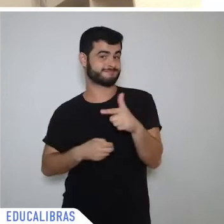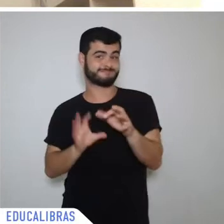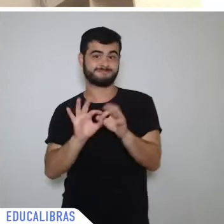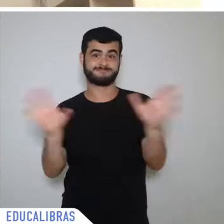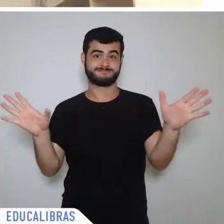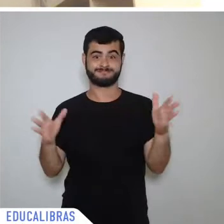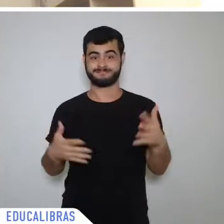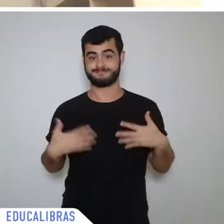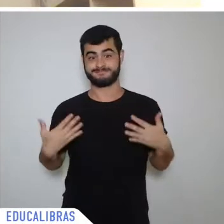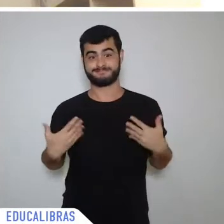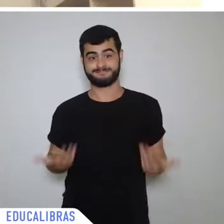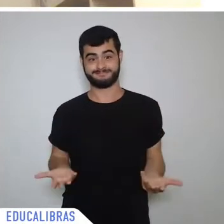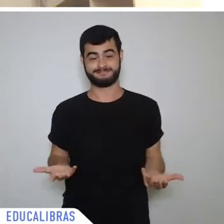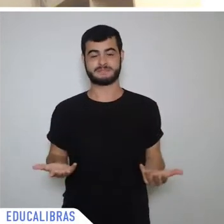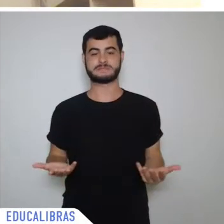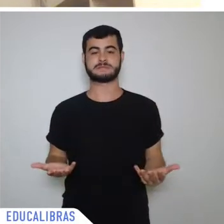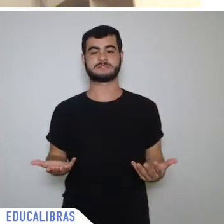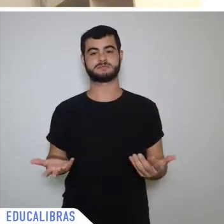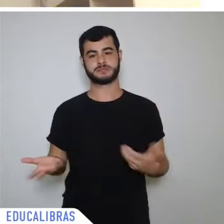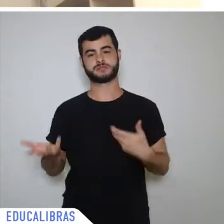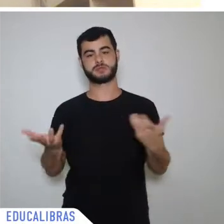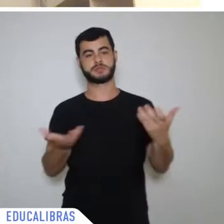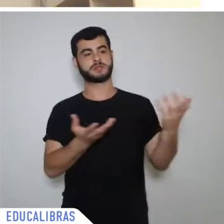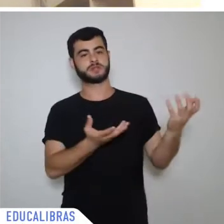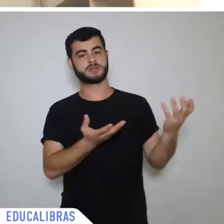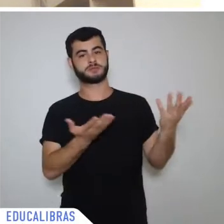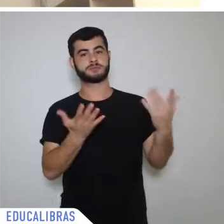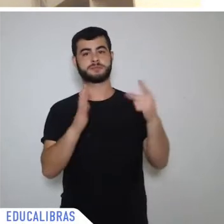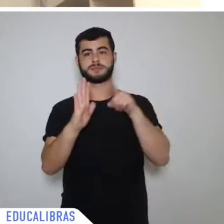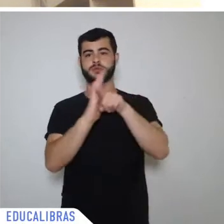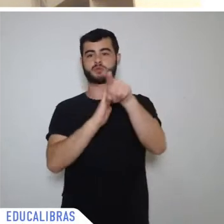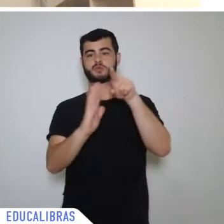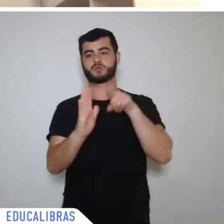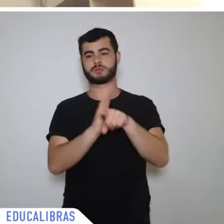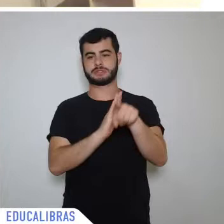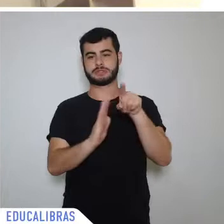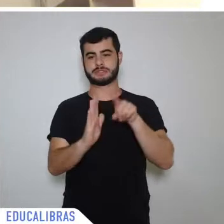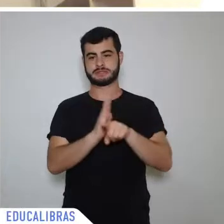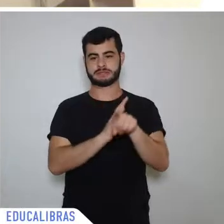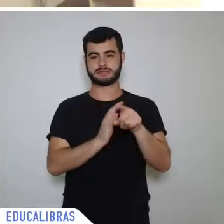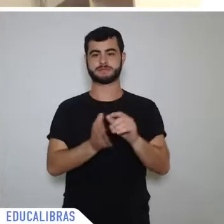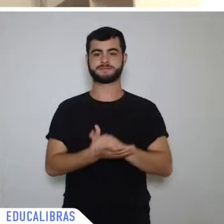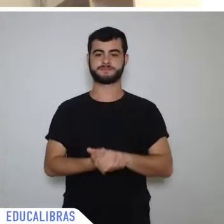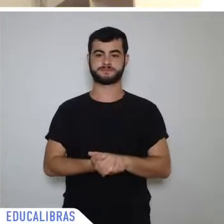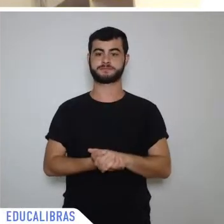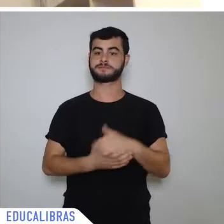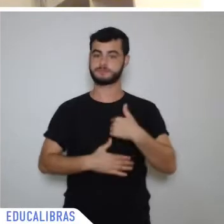a happier approach, but I would like to